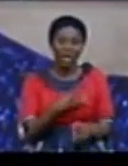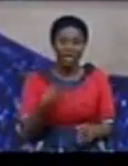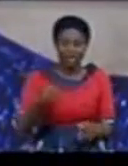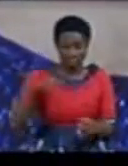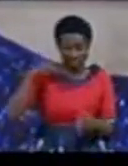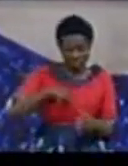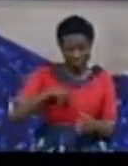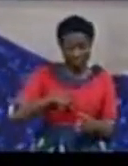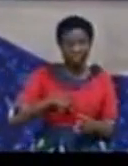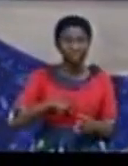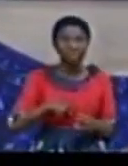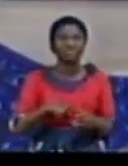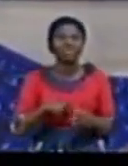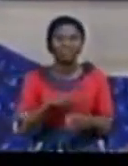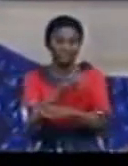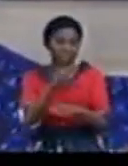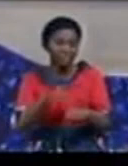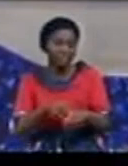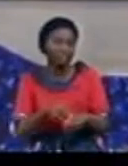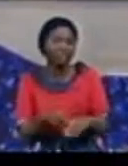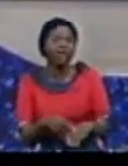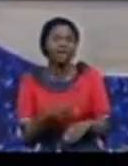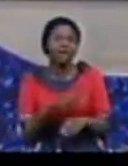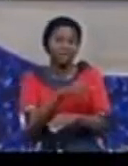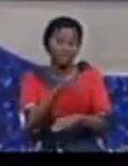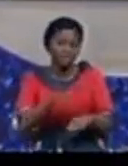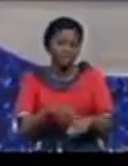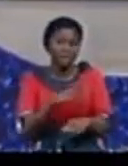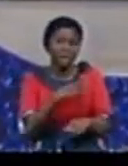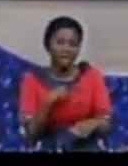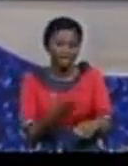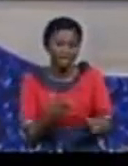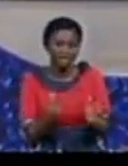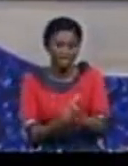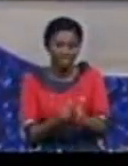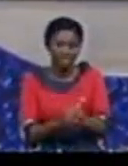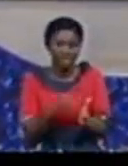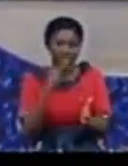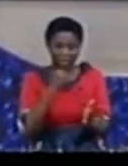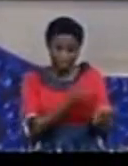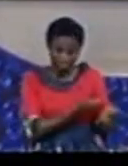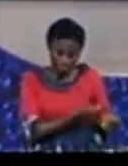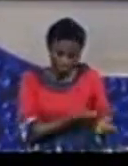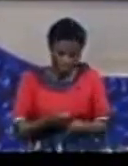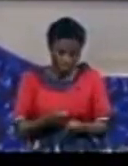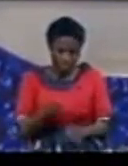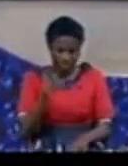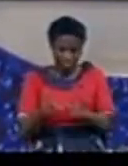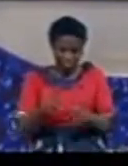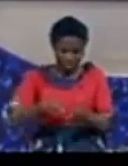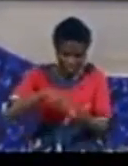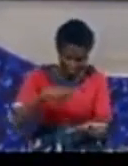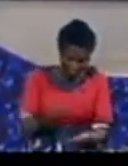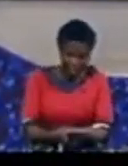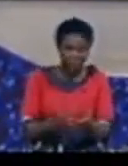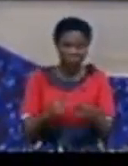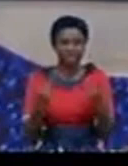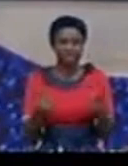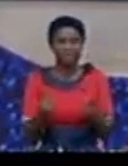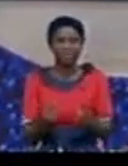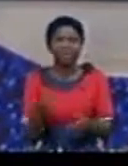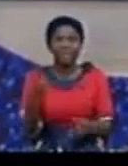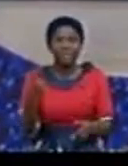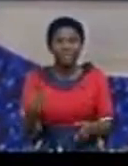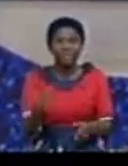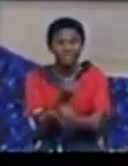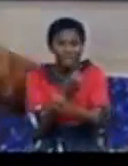thing that is in there that is pulling people down, dragging people down, the salvation of